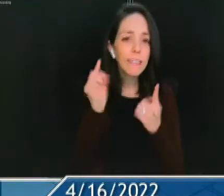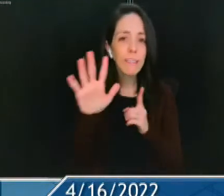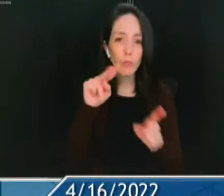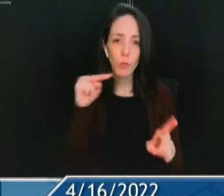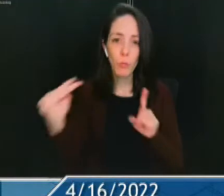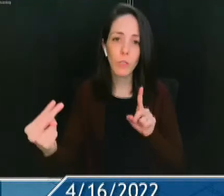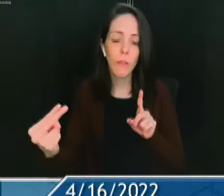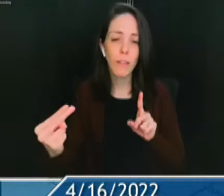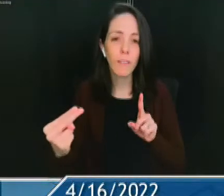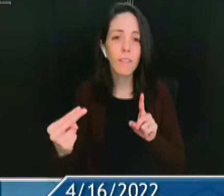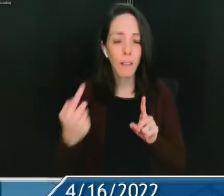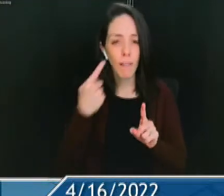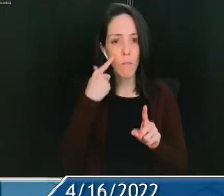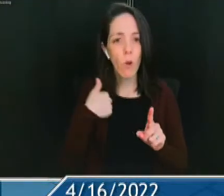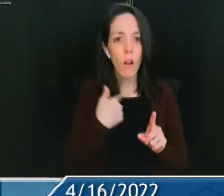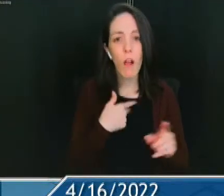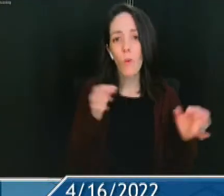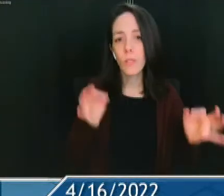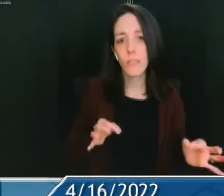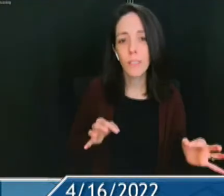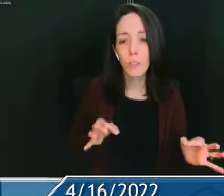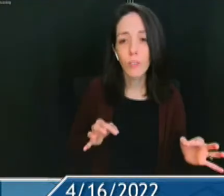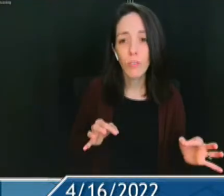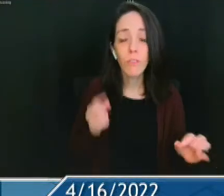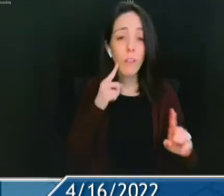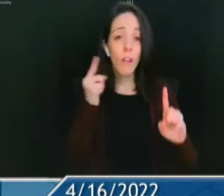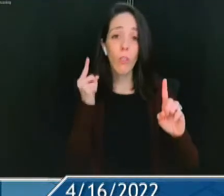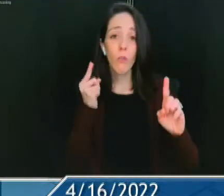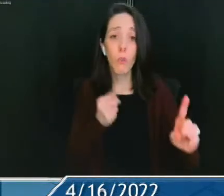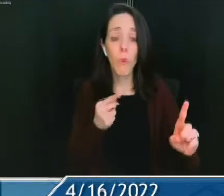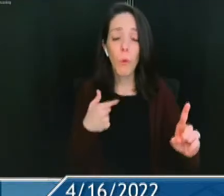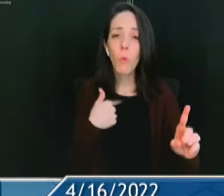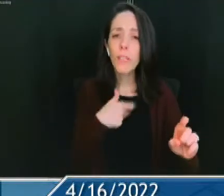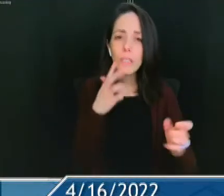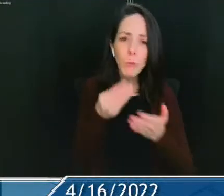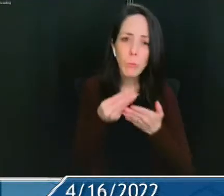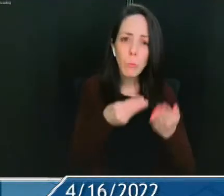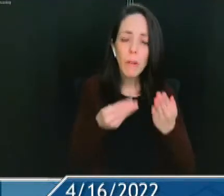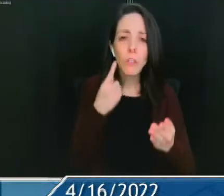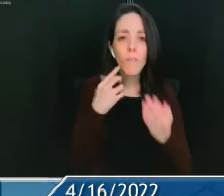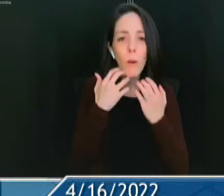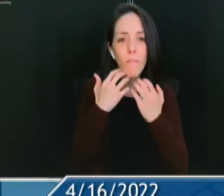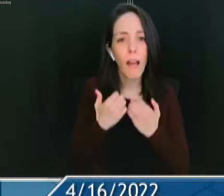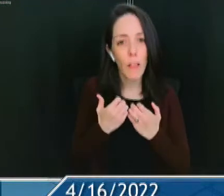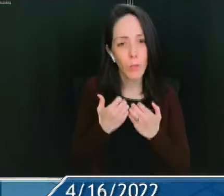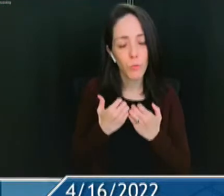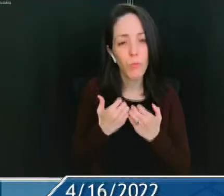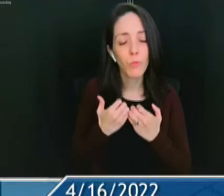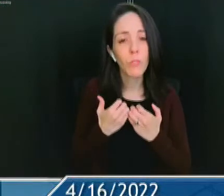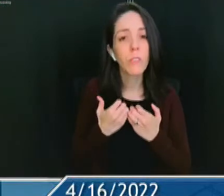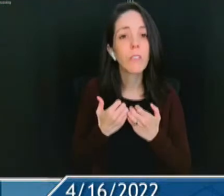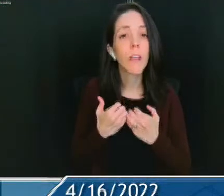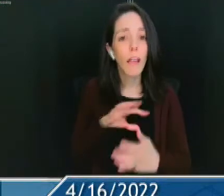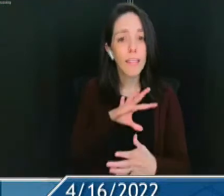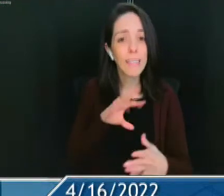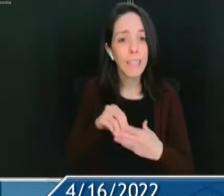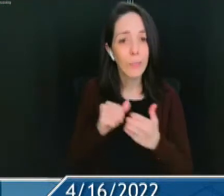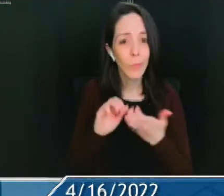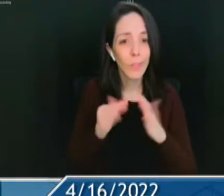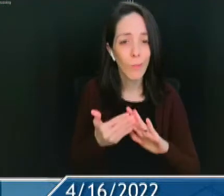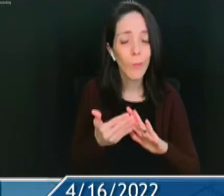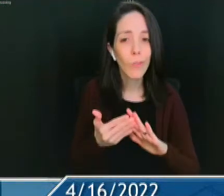But the bottom line is we need to budget to the values that I know we hold and meaningfully engage with the community as we do that. And a few things that I